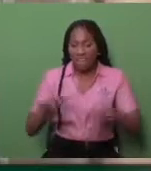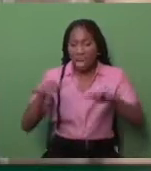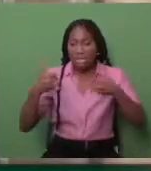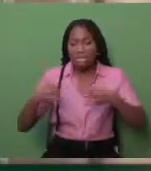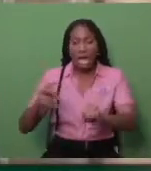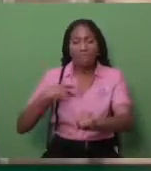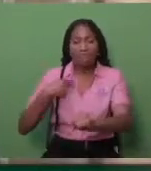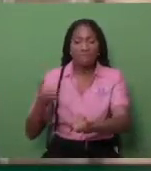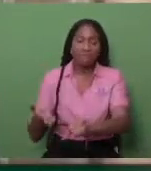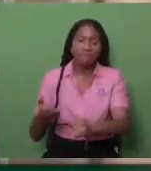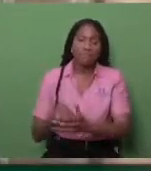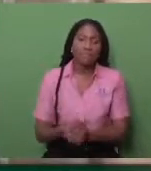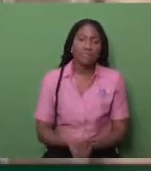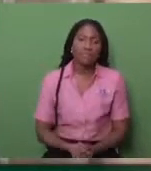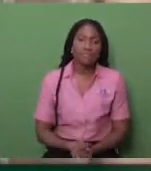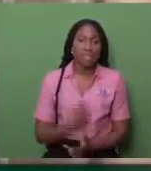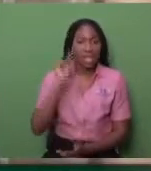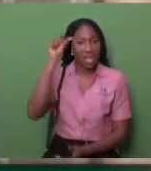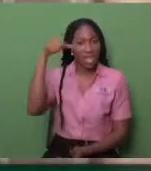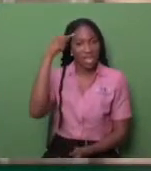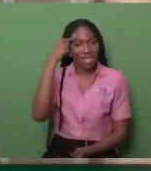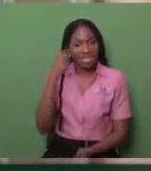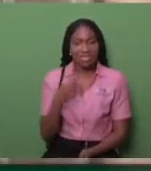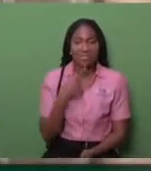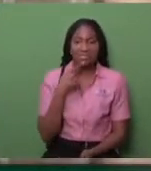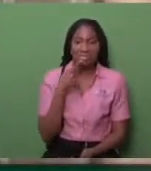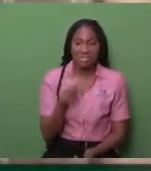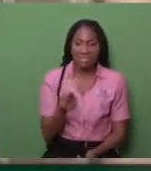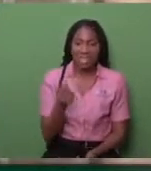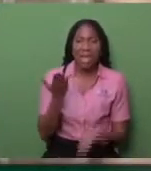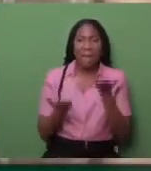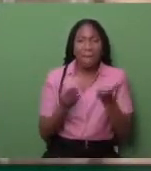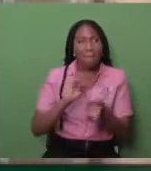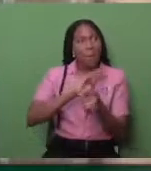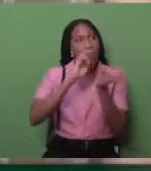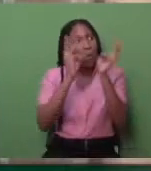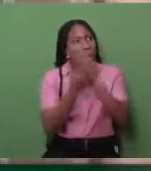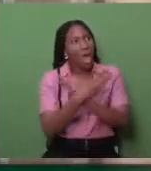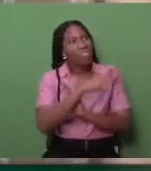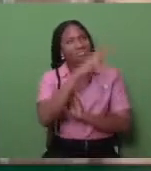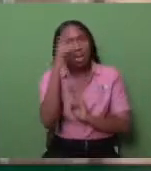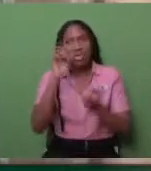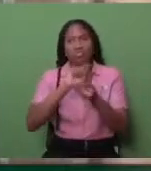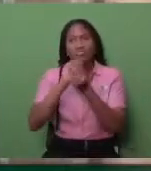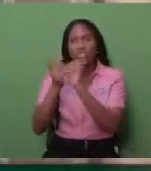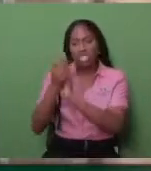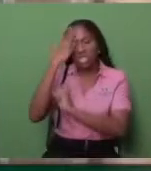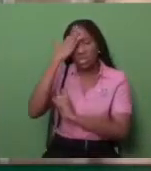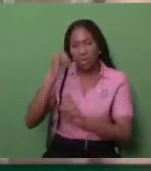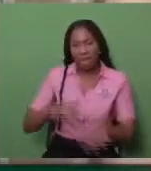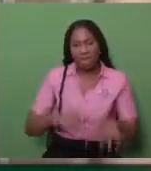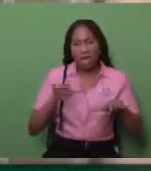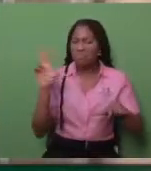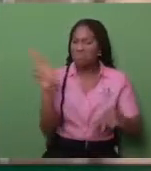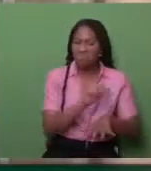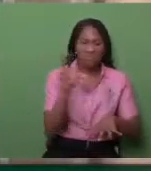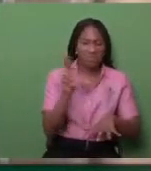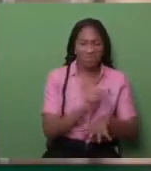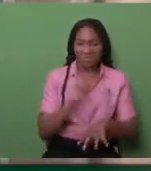the government's new mantra is to blame climate change for flooding, it is really their neglect that results in this